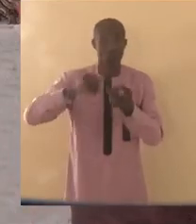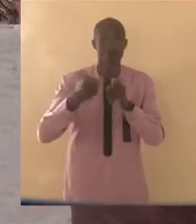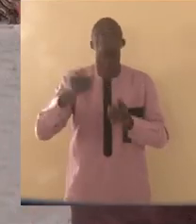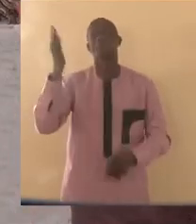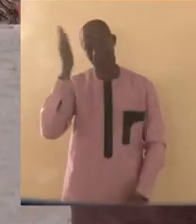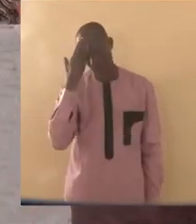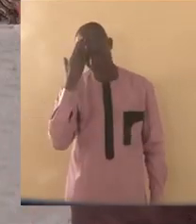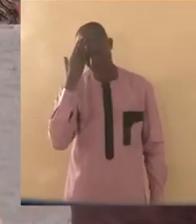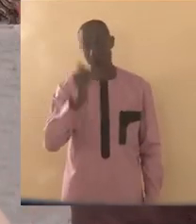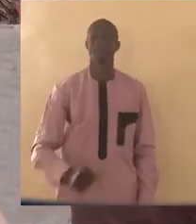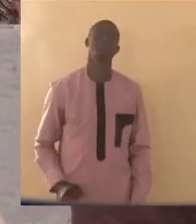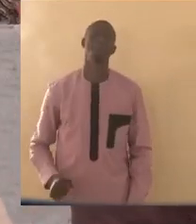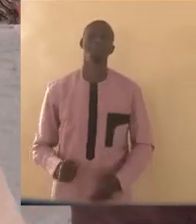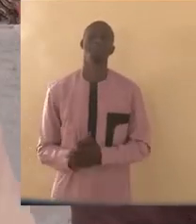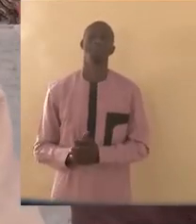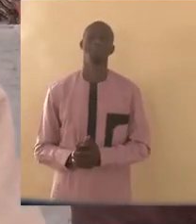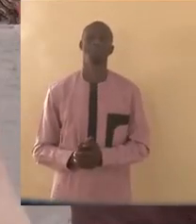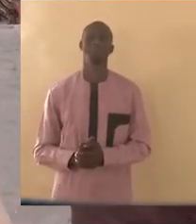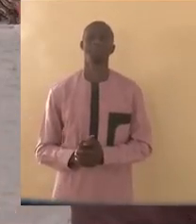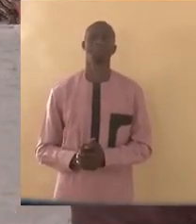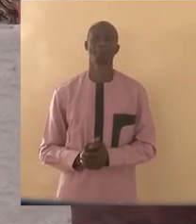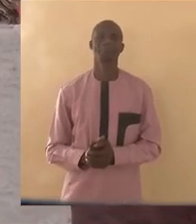friends will know.